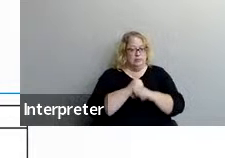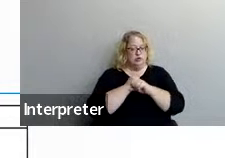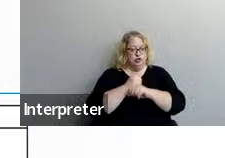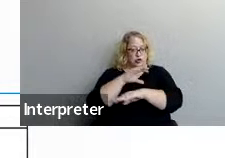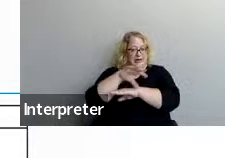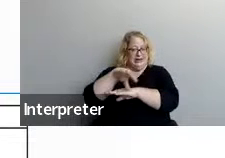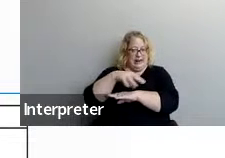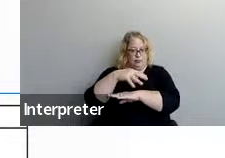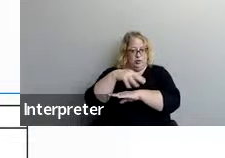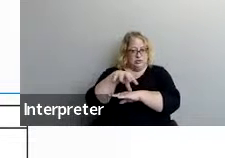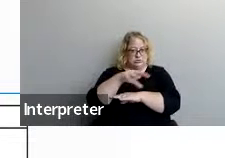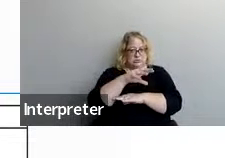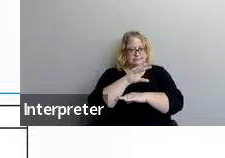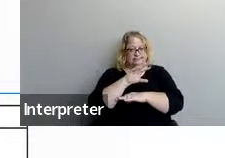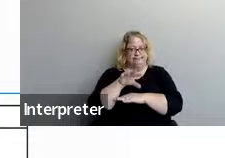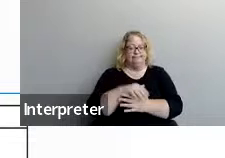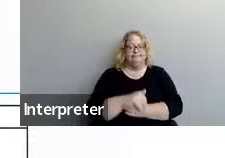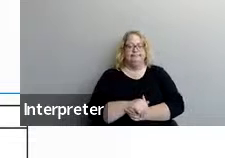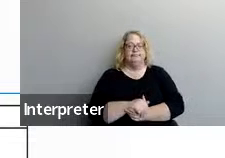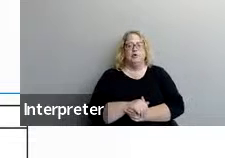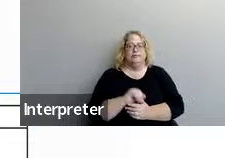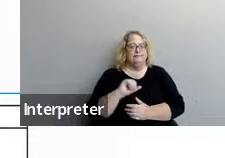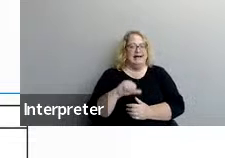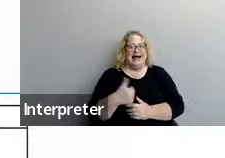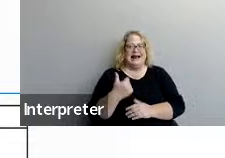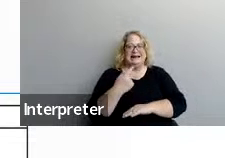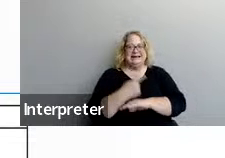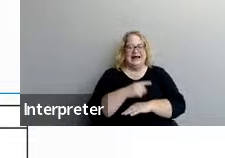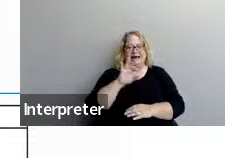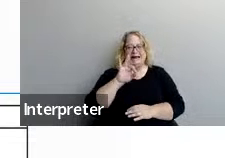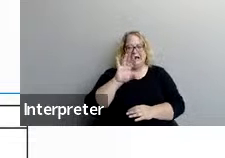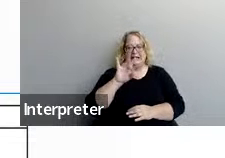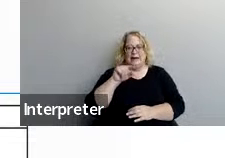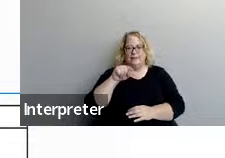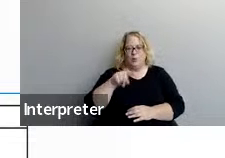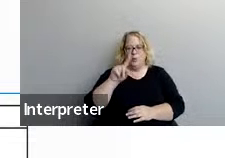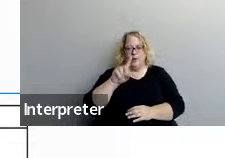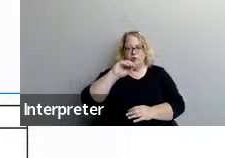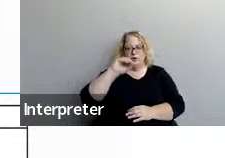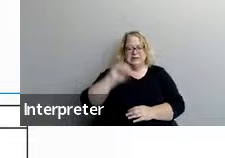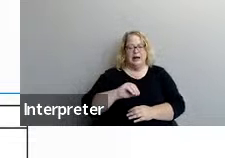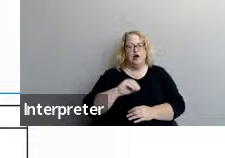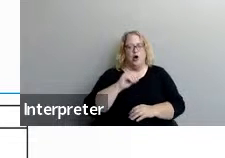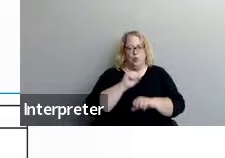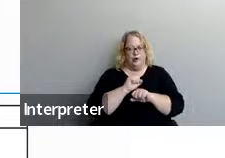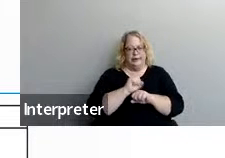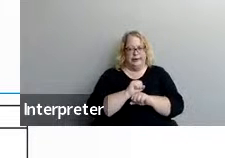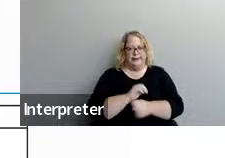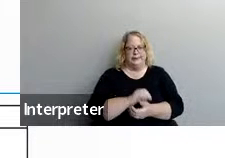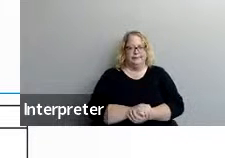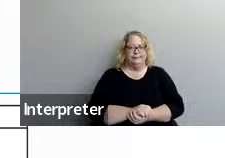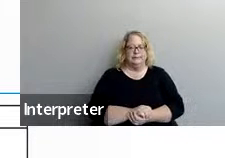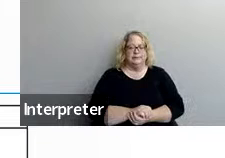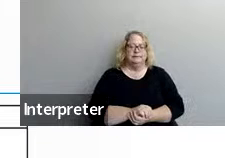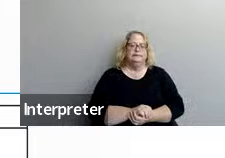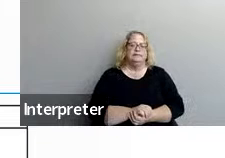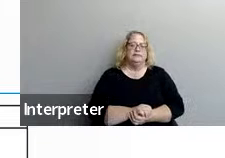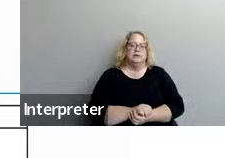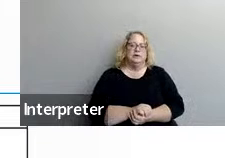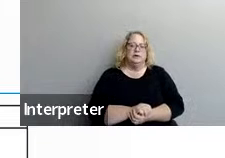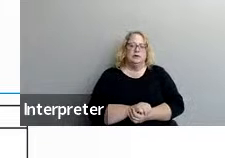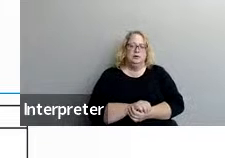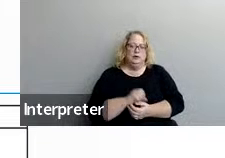cameras. And on any given day, 98.1% of those are functional. So to put that